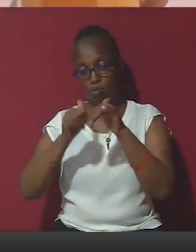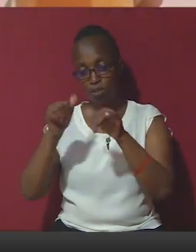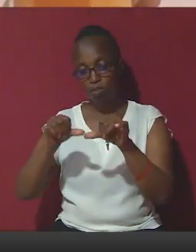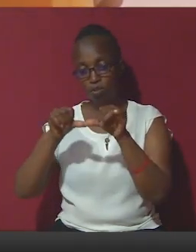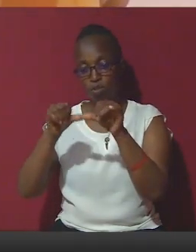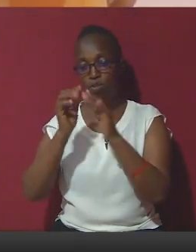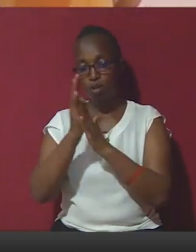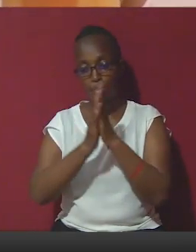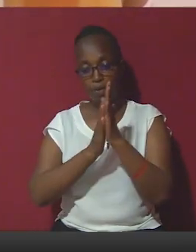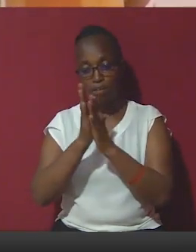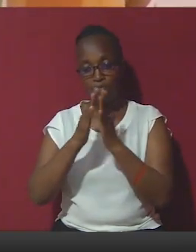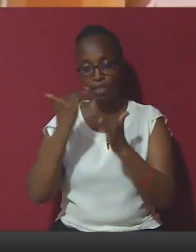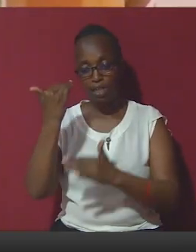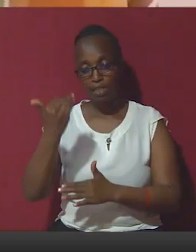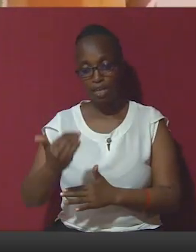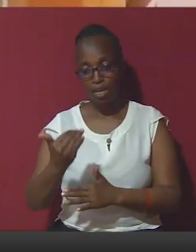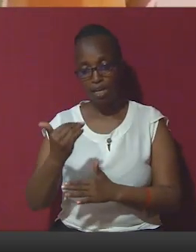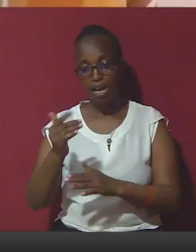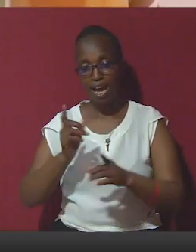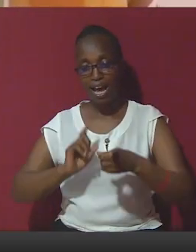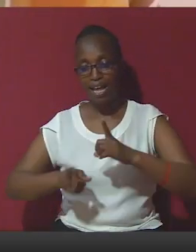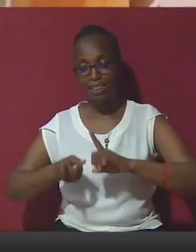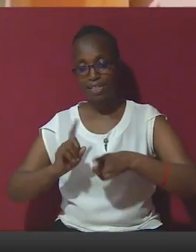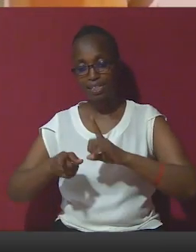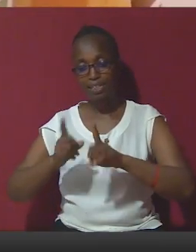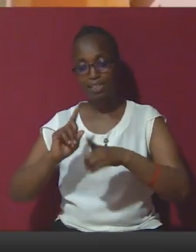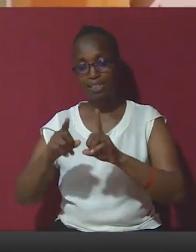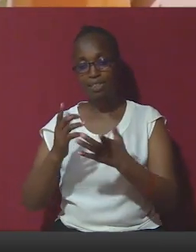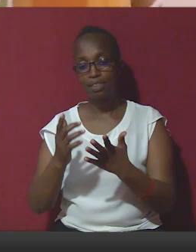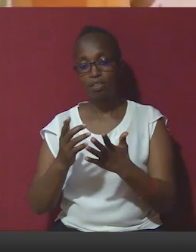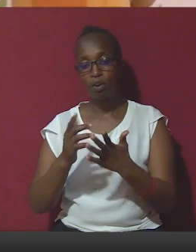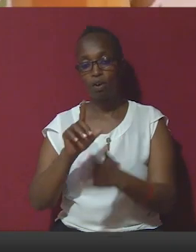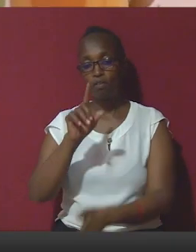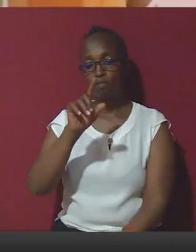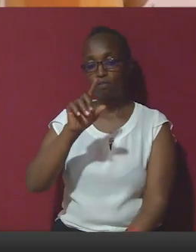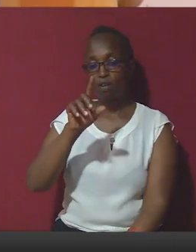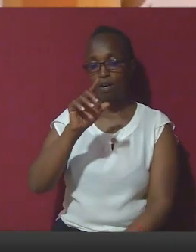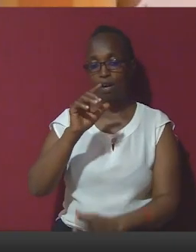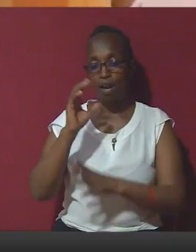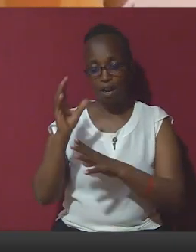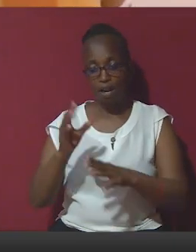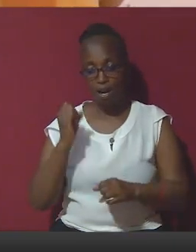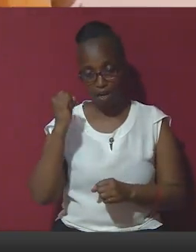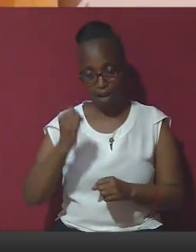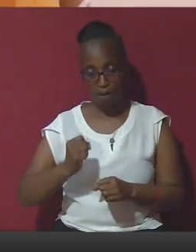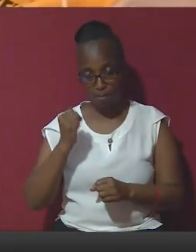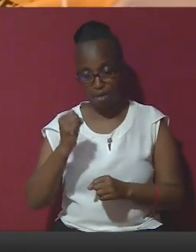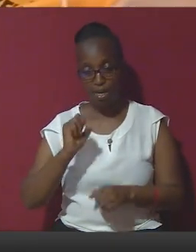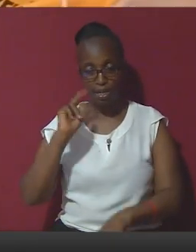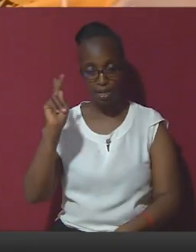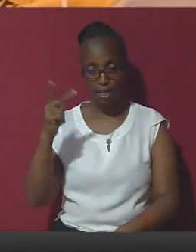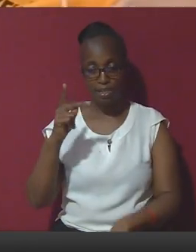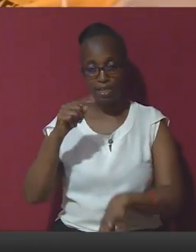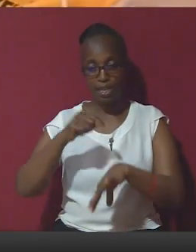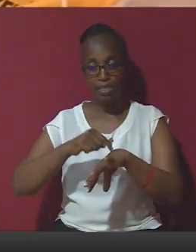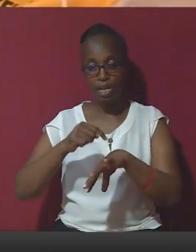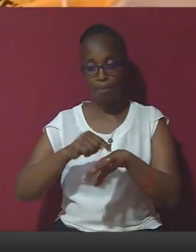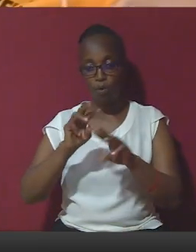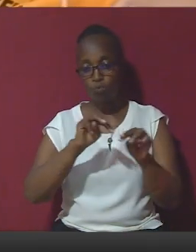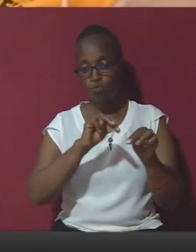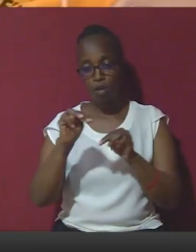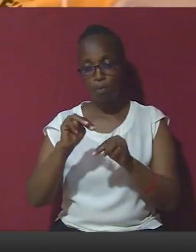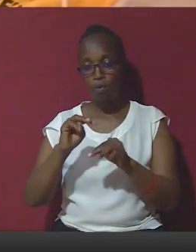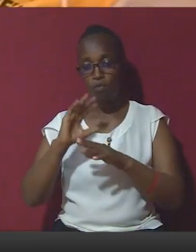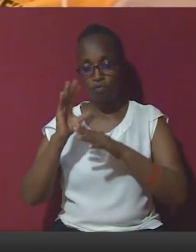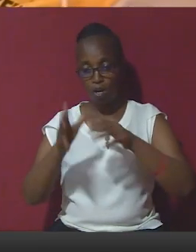inspire young athletes and uplift the game of rugby in our nation, Kenya. As we take rugby to